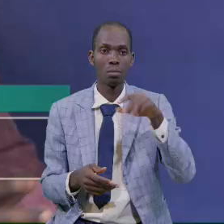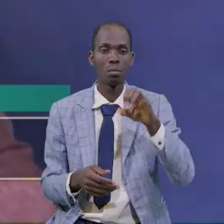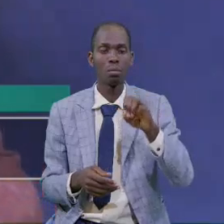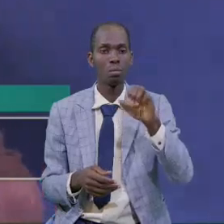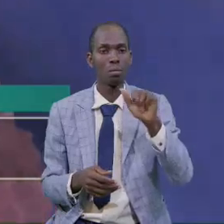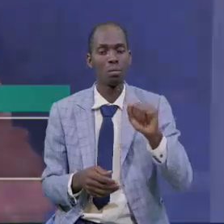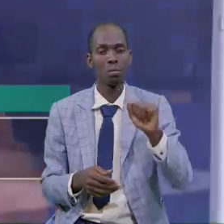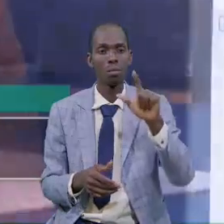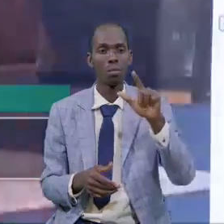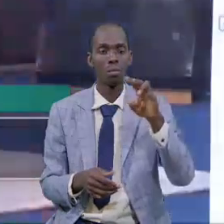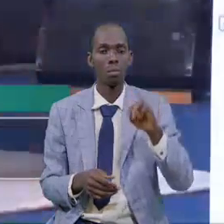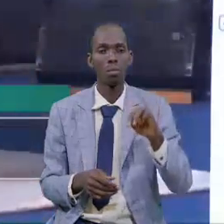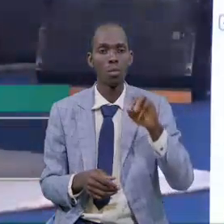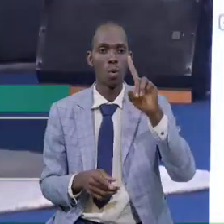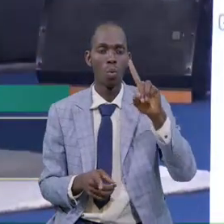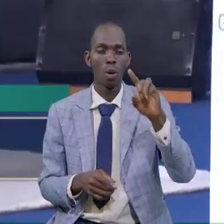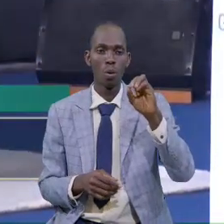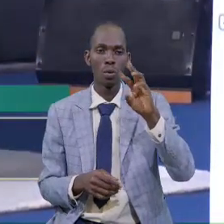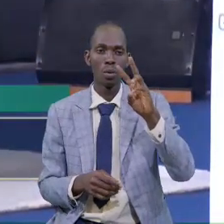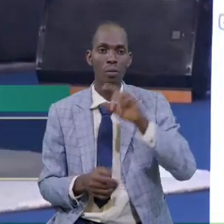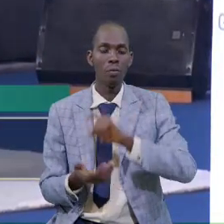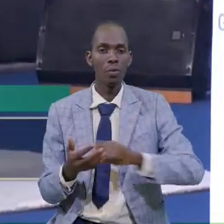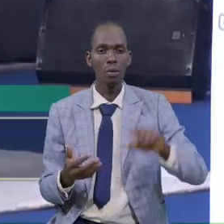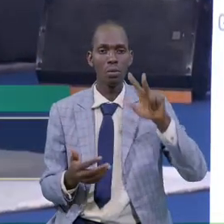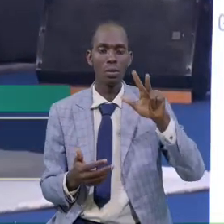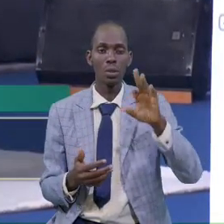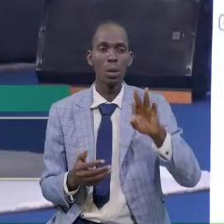It says, thus